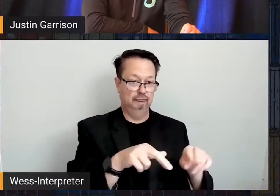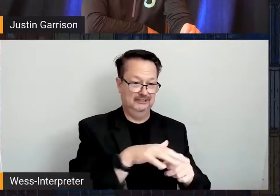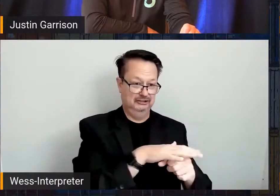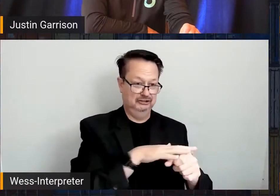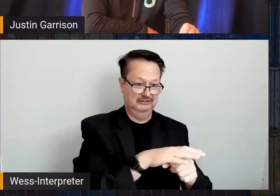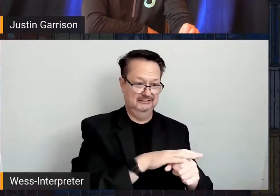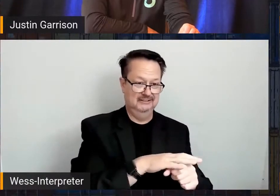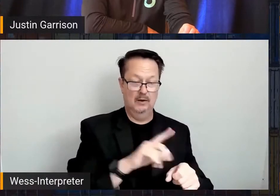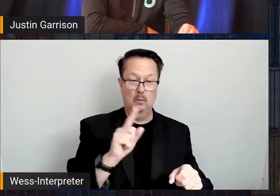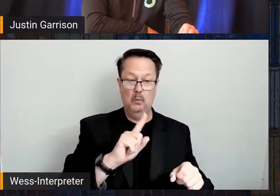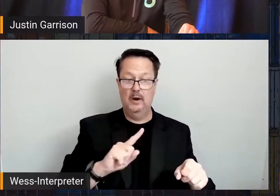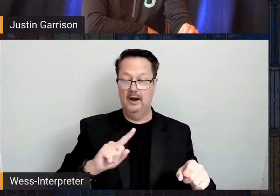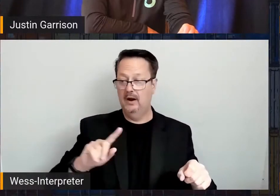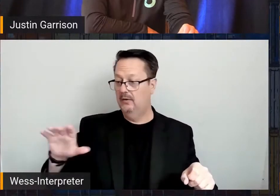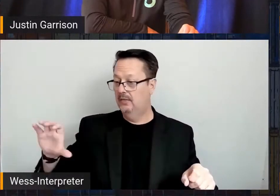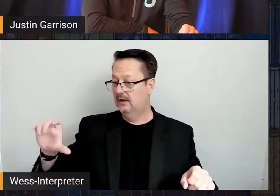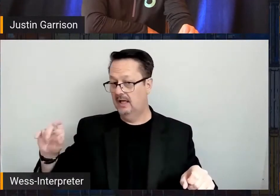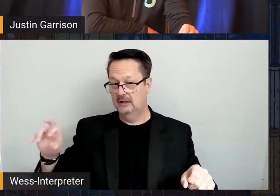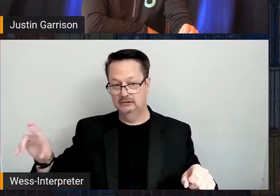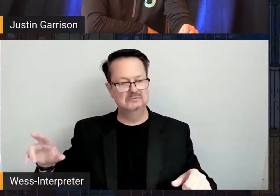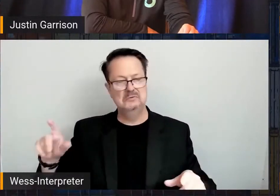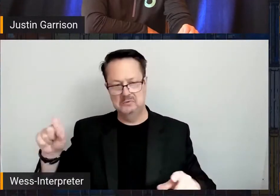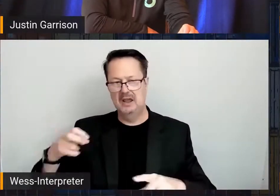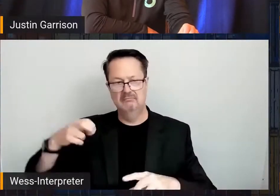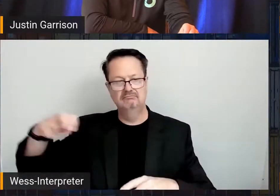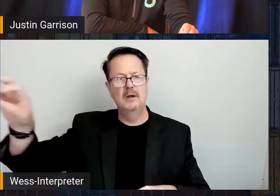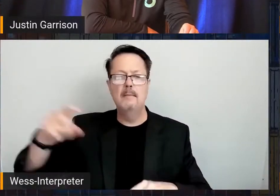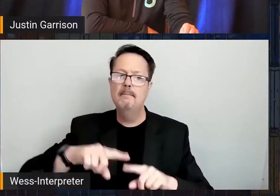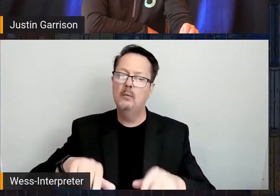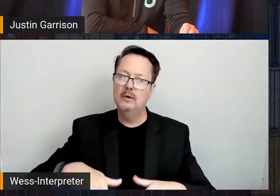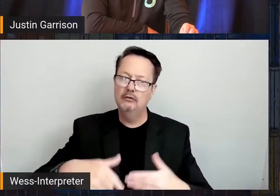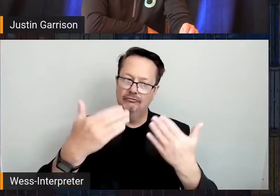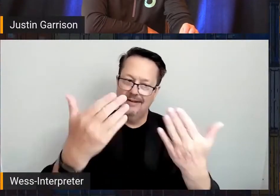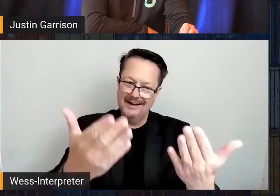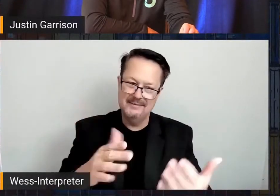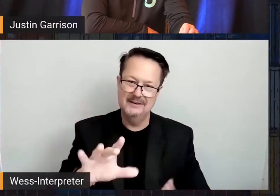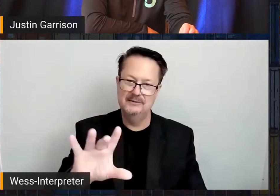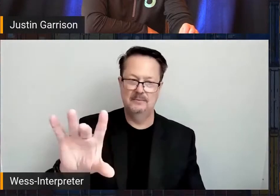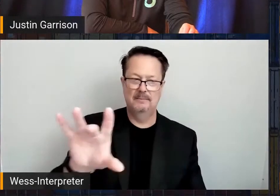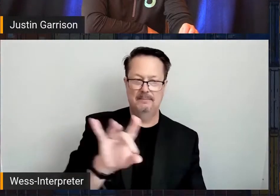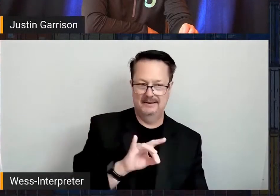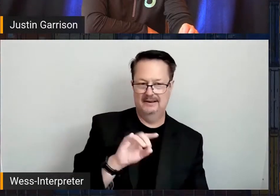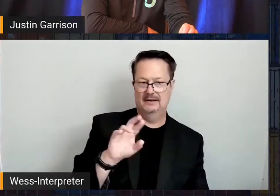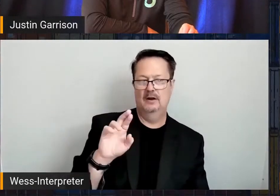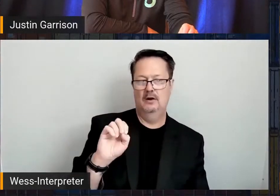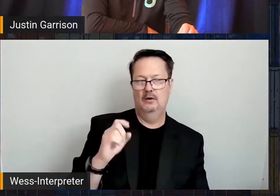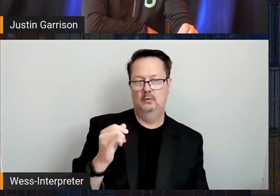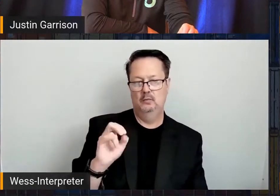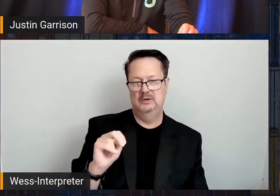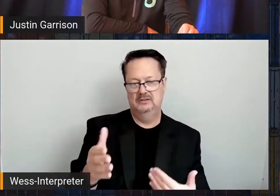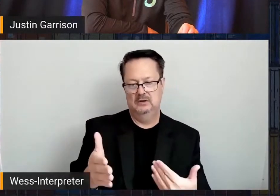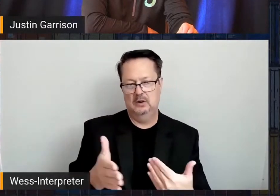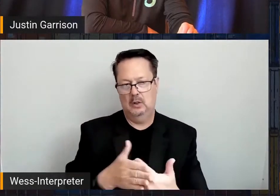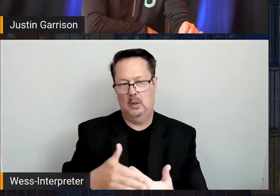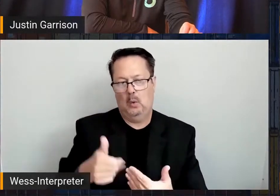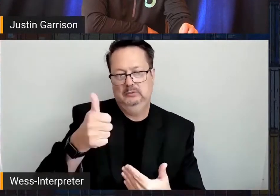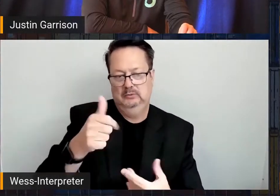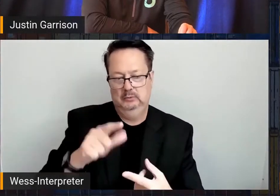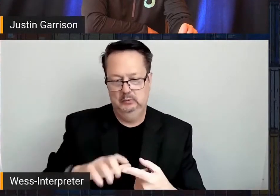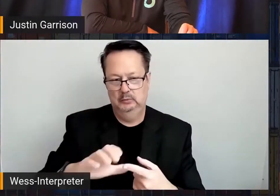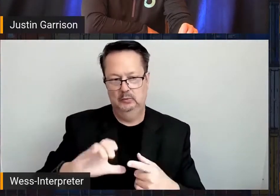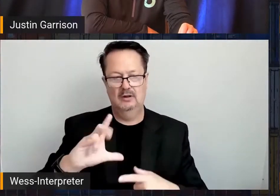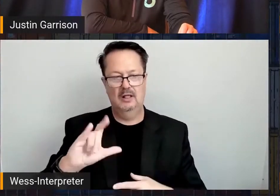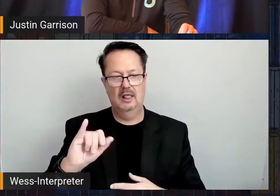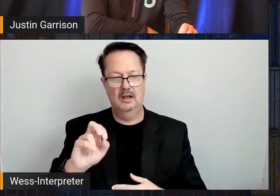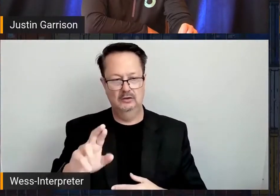of your cluster. But we really recommend you to pick a AWS region closest to your cluster location to